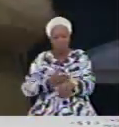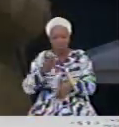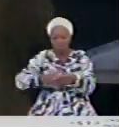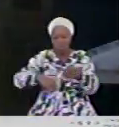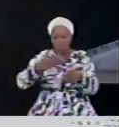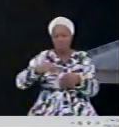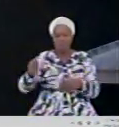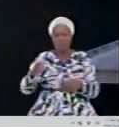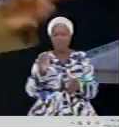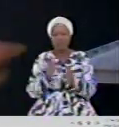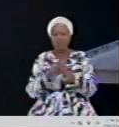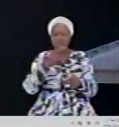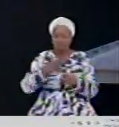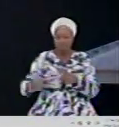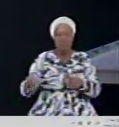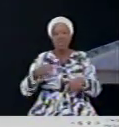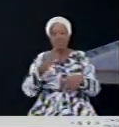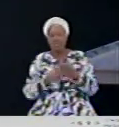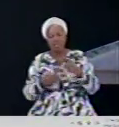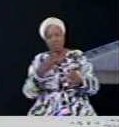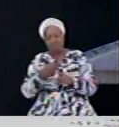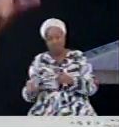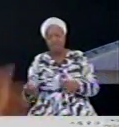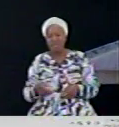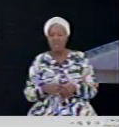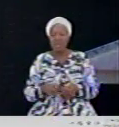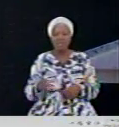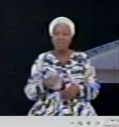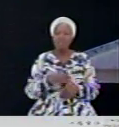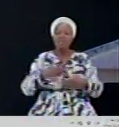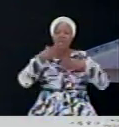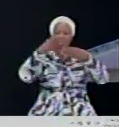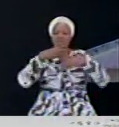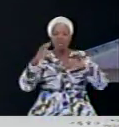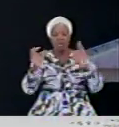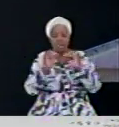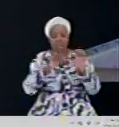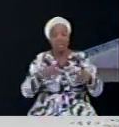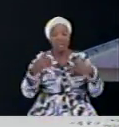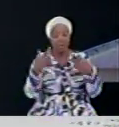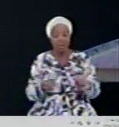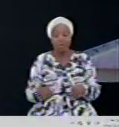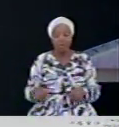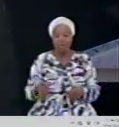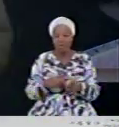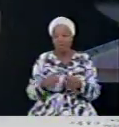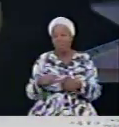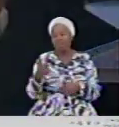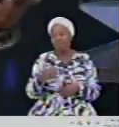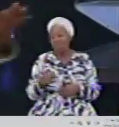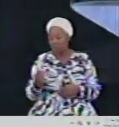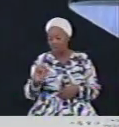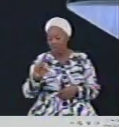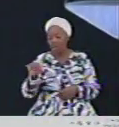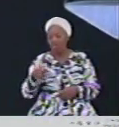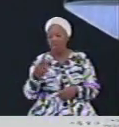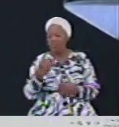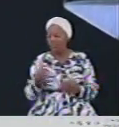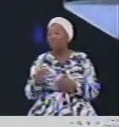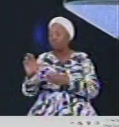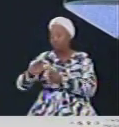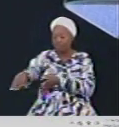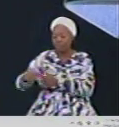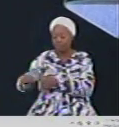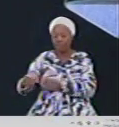they shouted, they ran, and all, nothing happened. So Elijah said, come aside. And then he set the